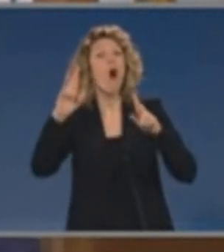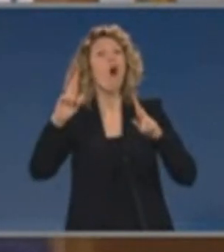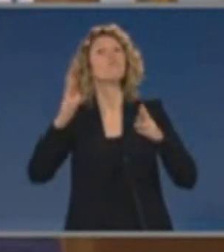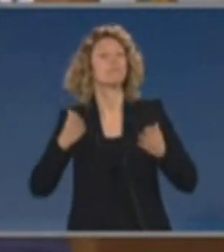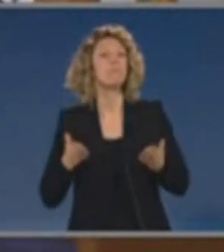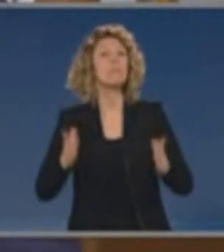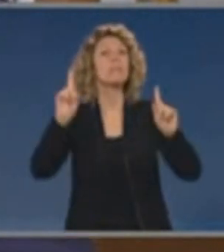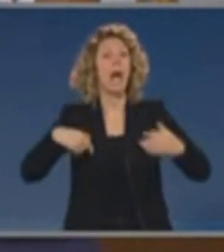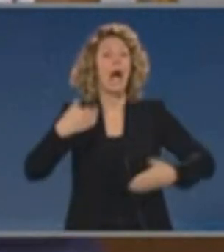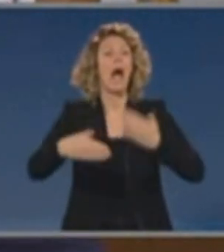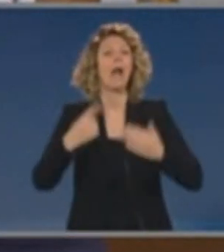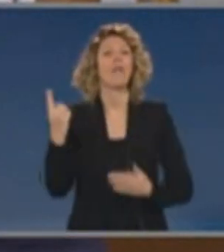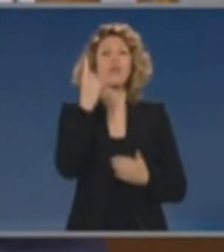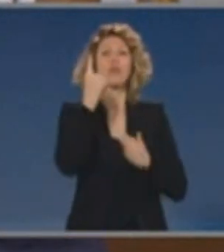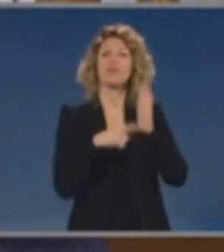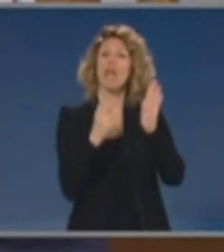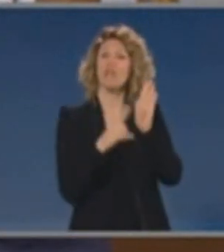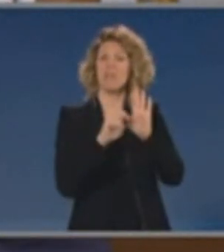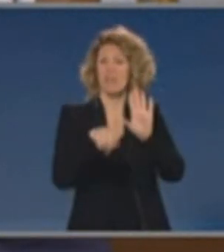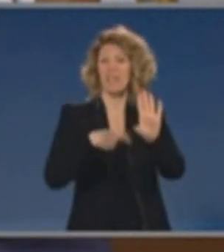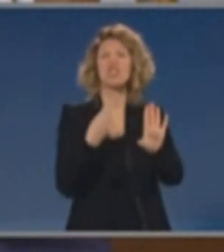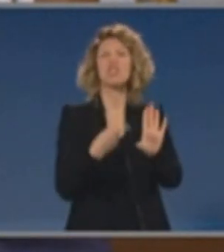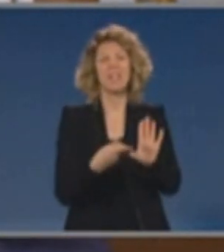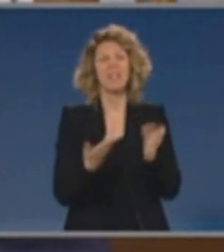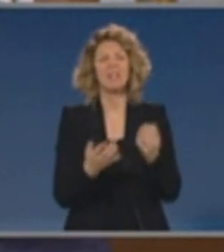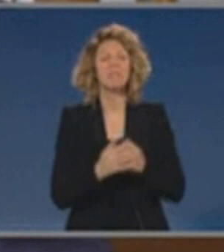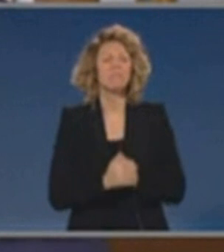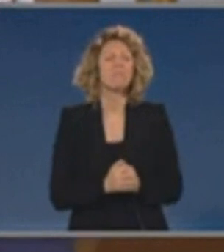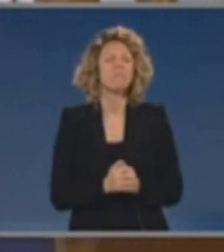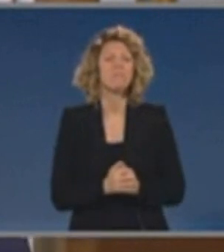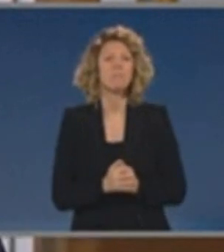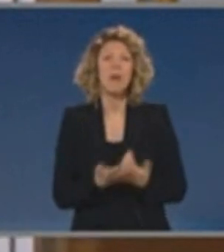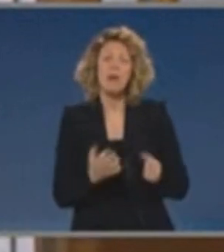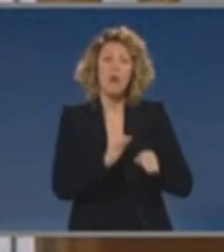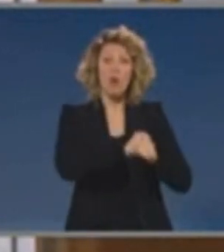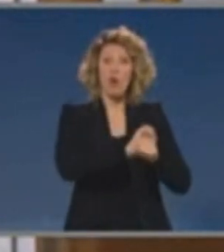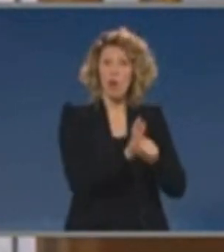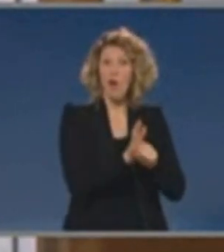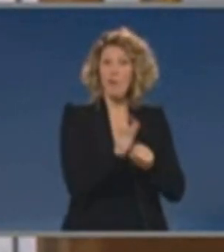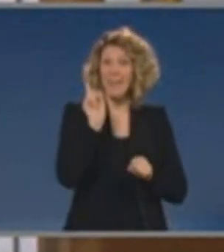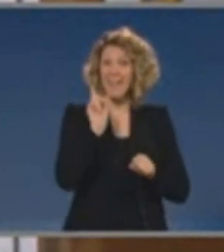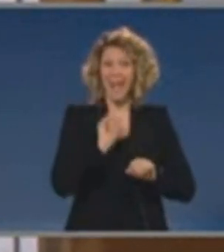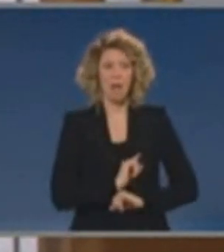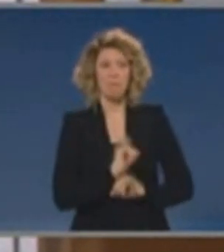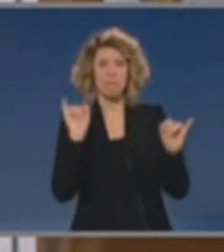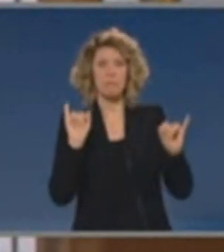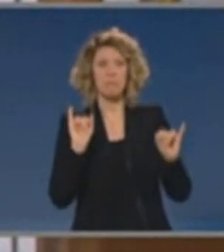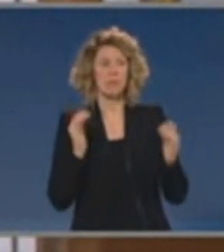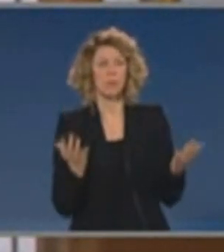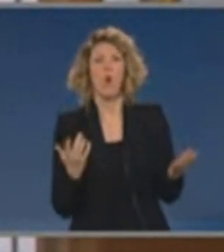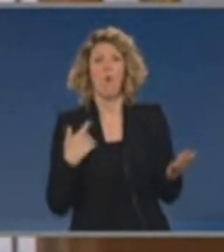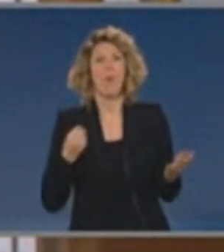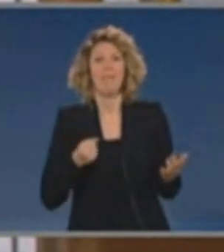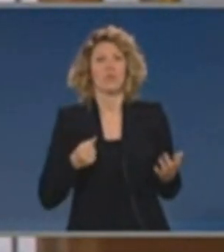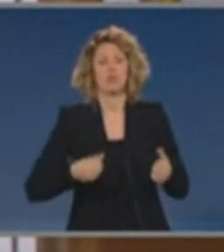January next year. As you know, during the COVID crisis, we established a